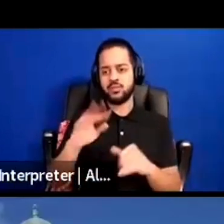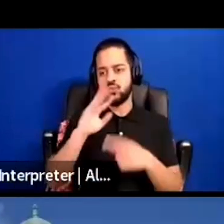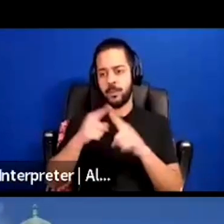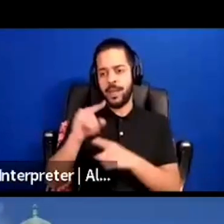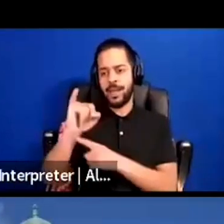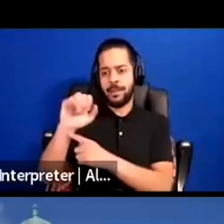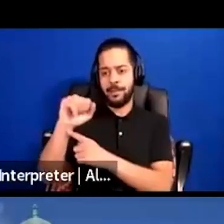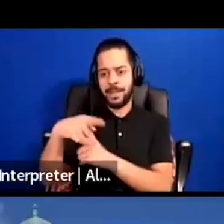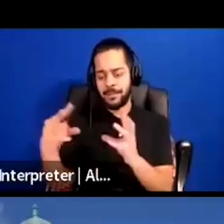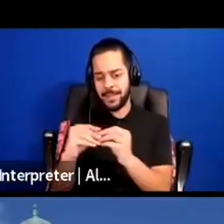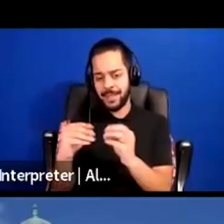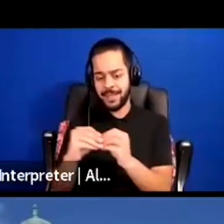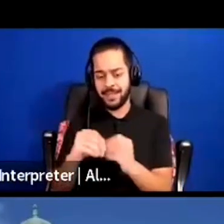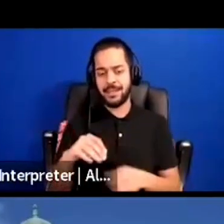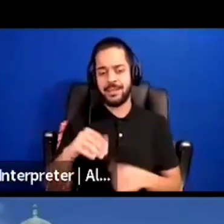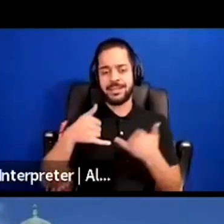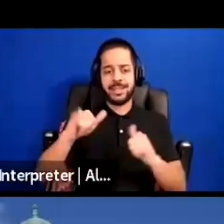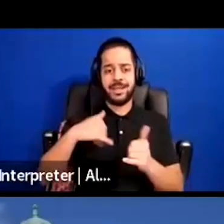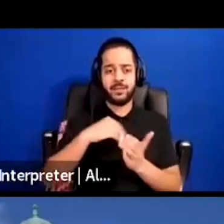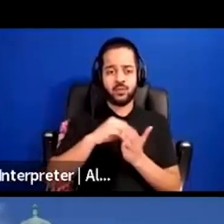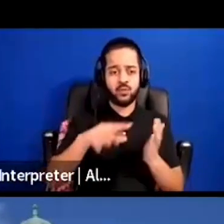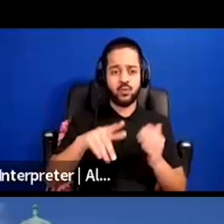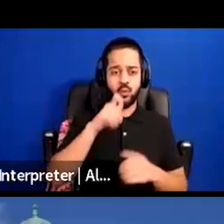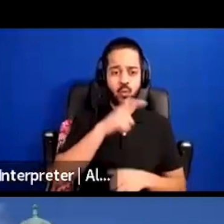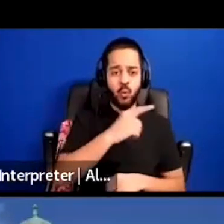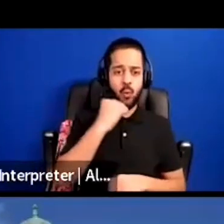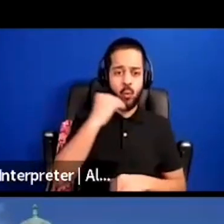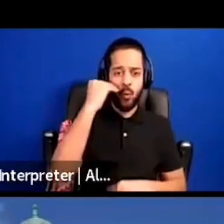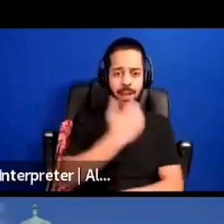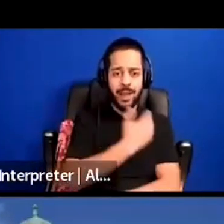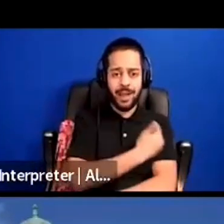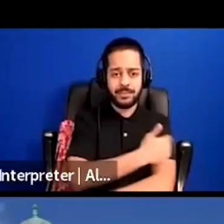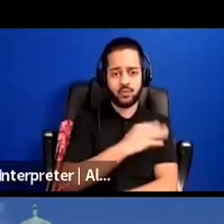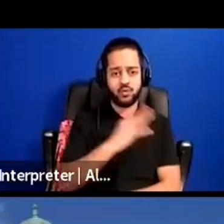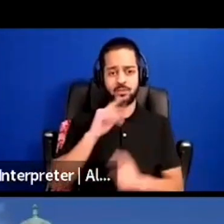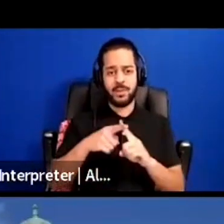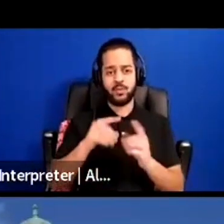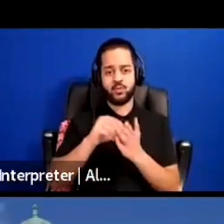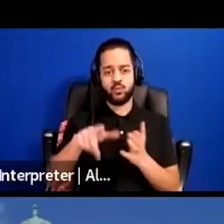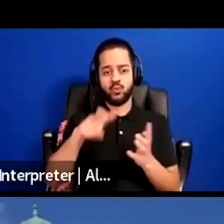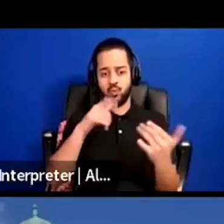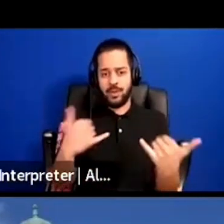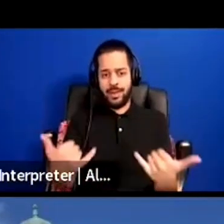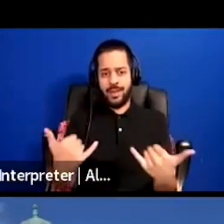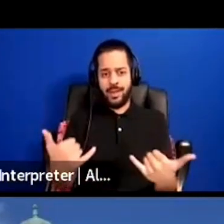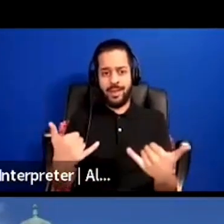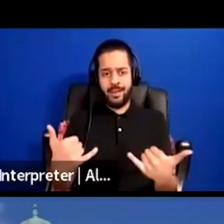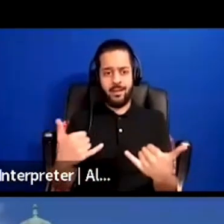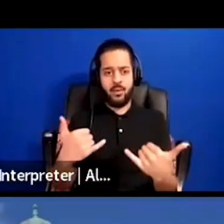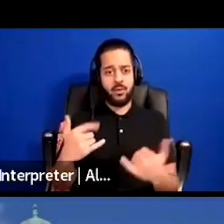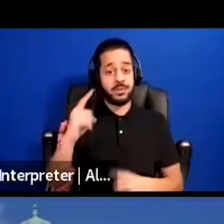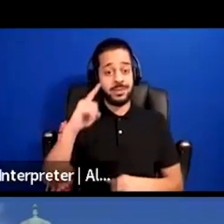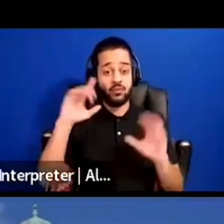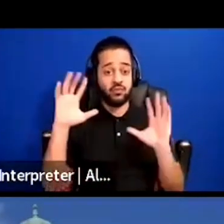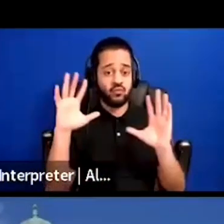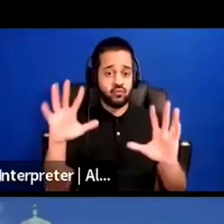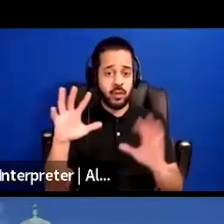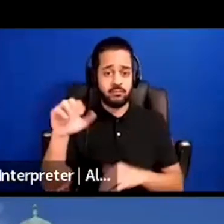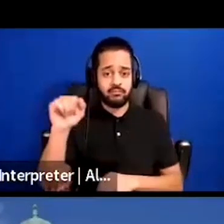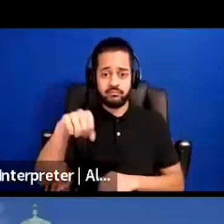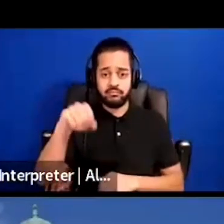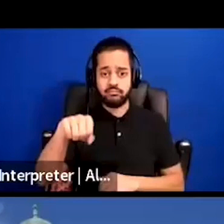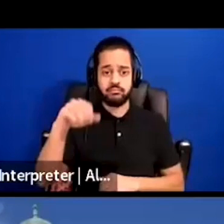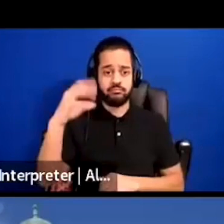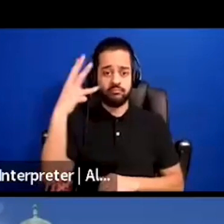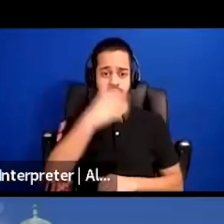have students on home and hospital. So it's just the meantime where it creates the issue. Like it sounds great, long